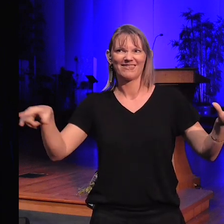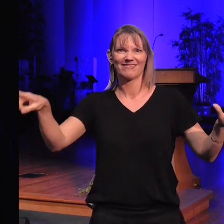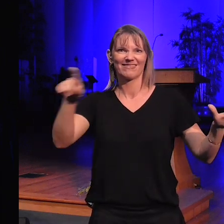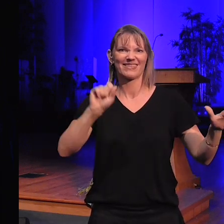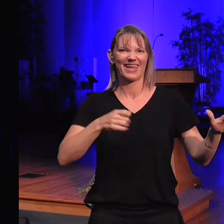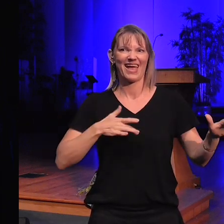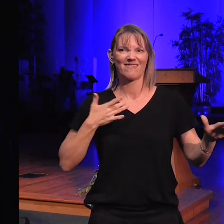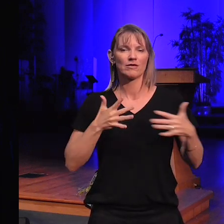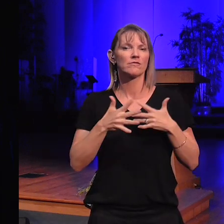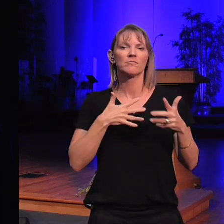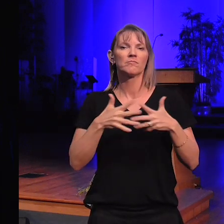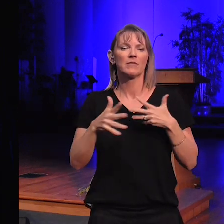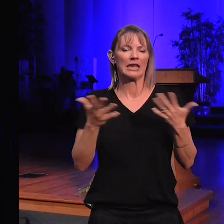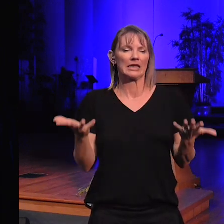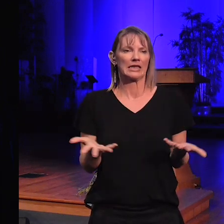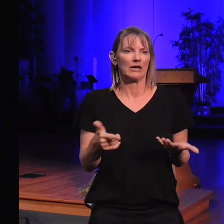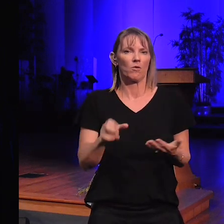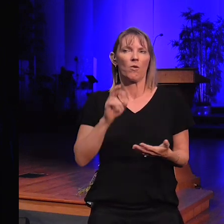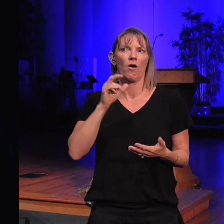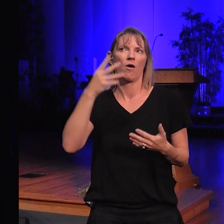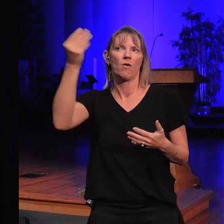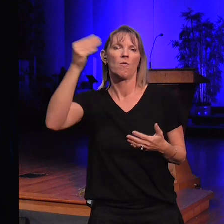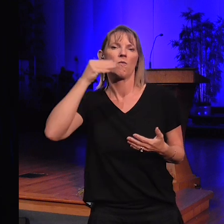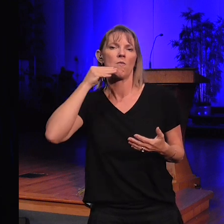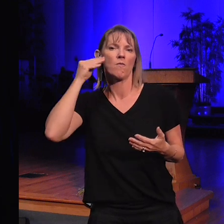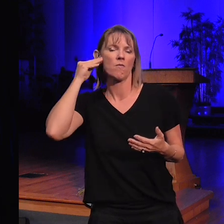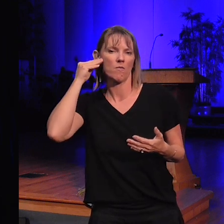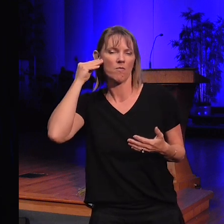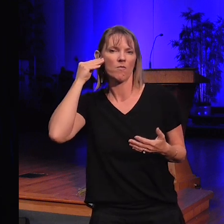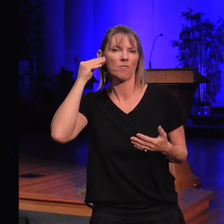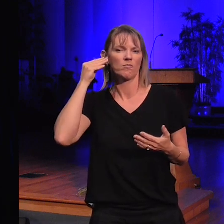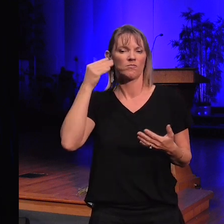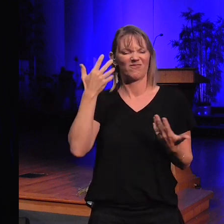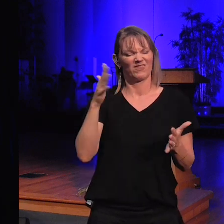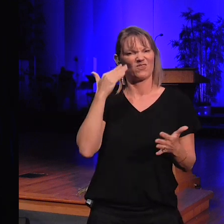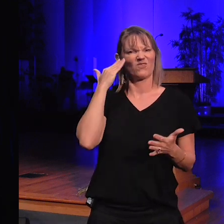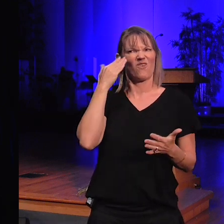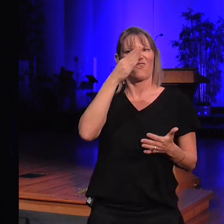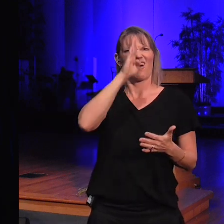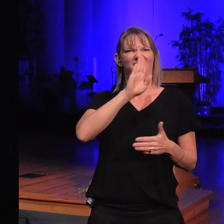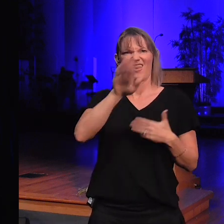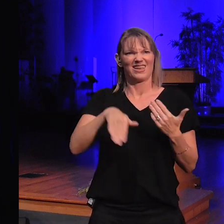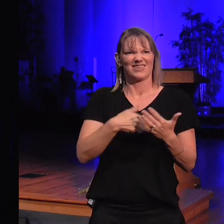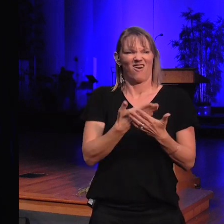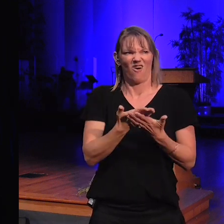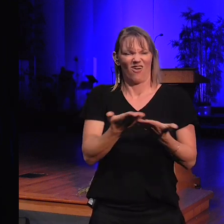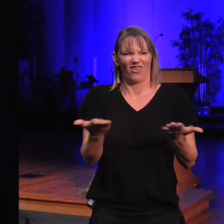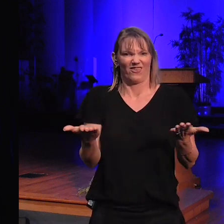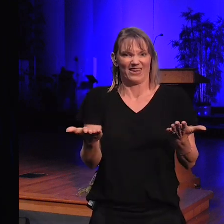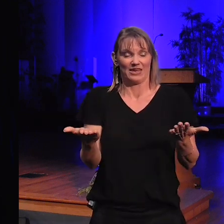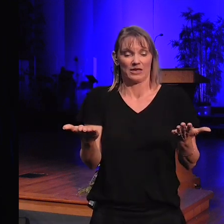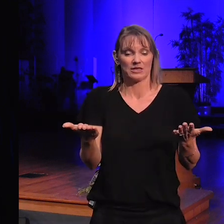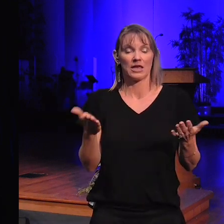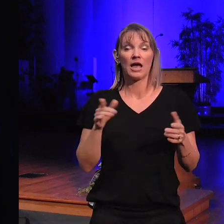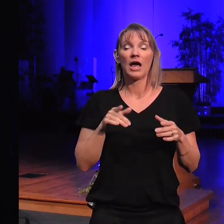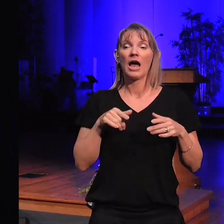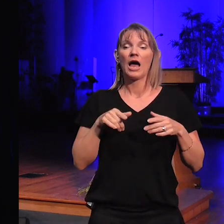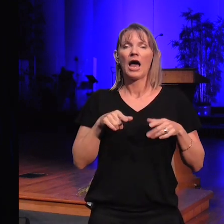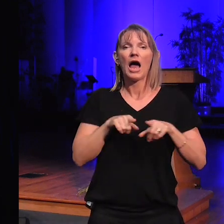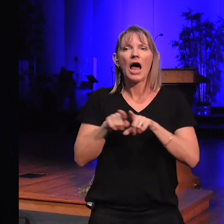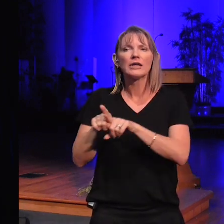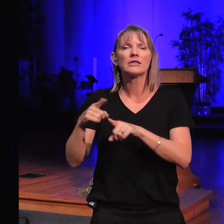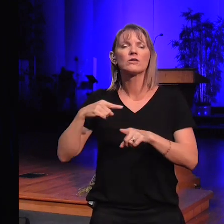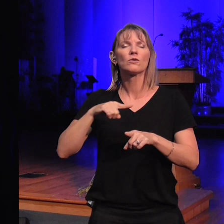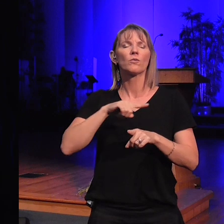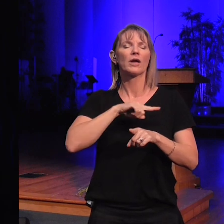us, knowing God is all there is. And so as we bask in this light, as